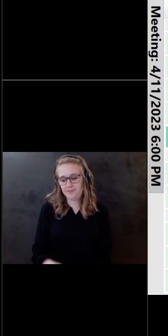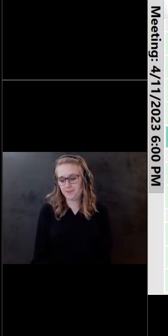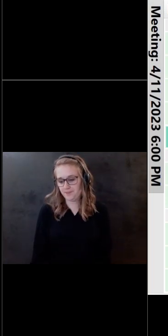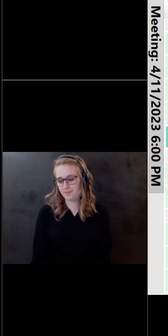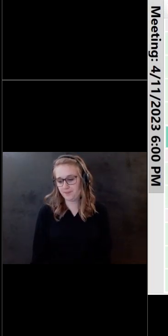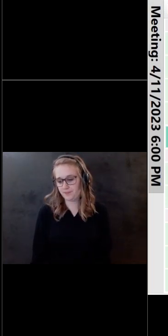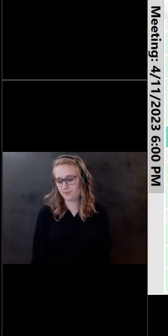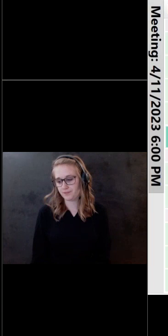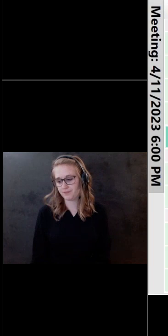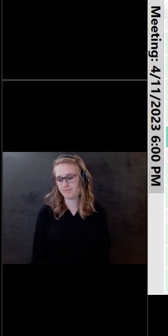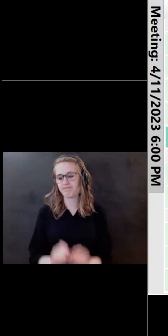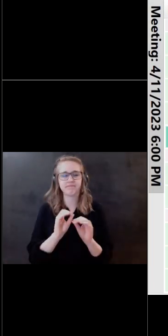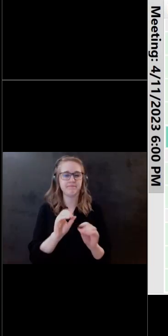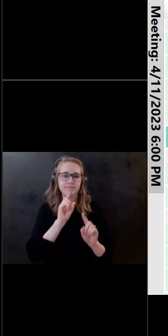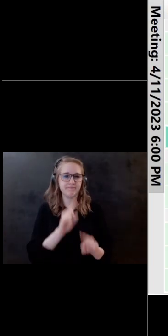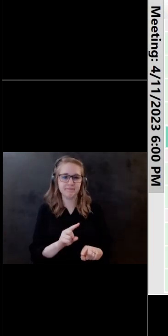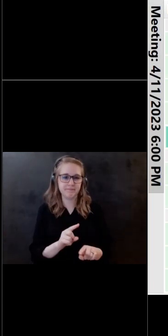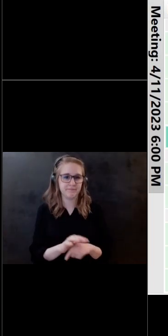an answer to,